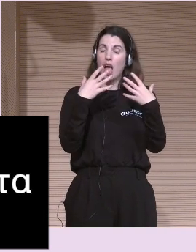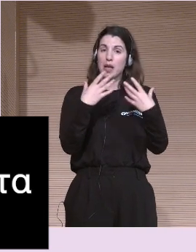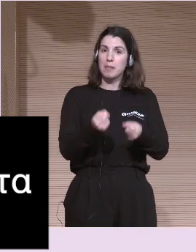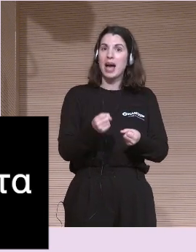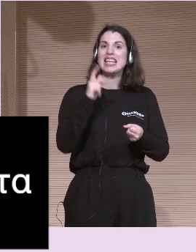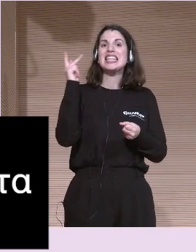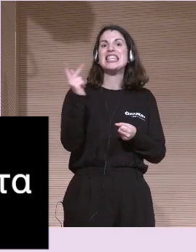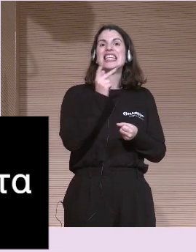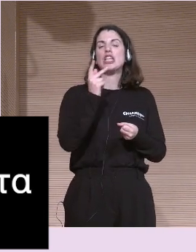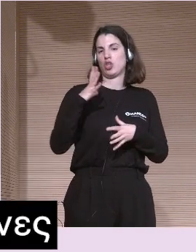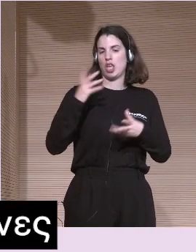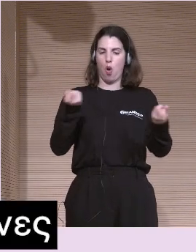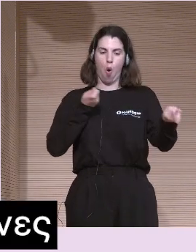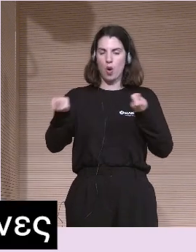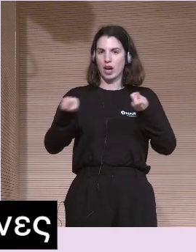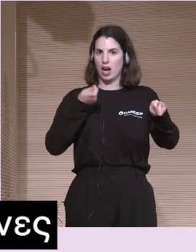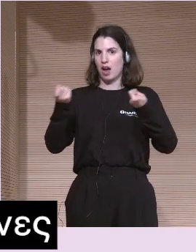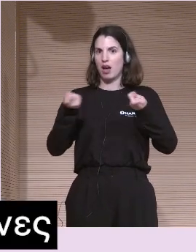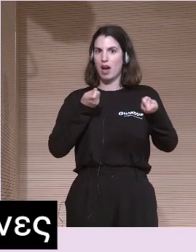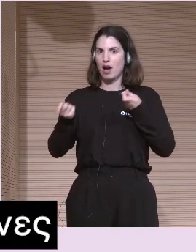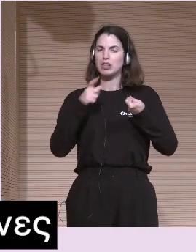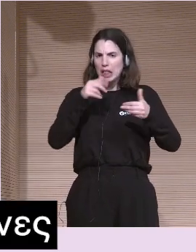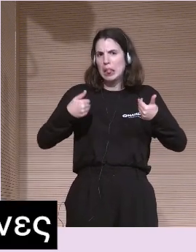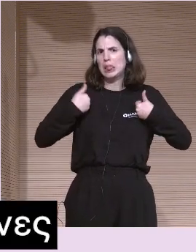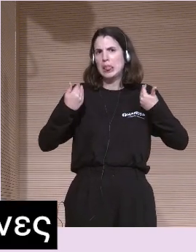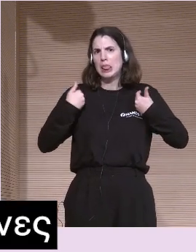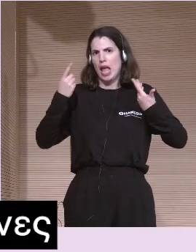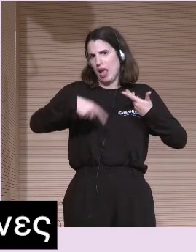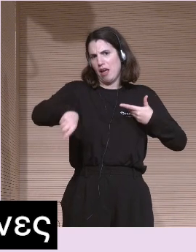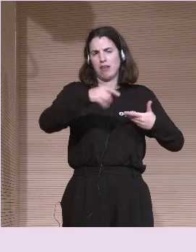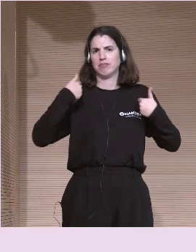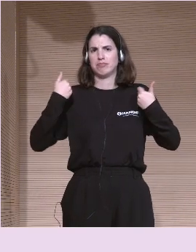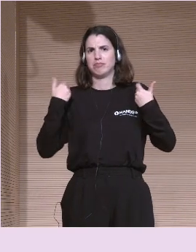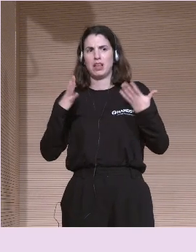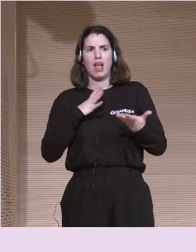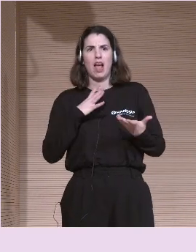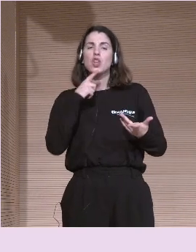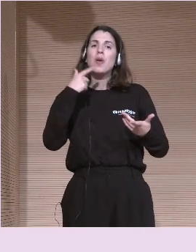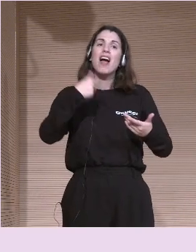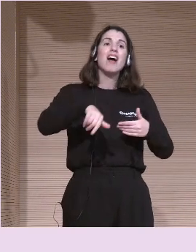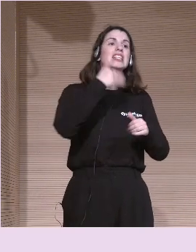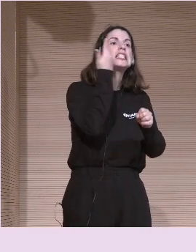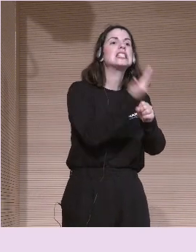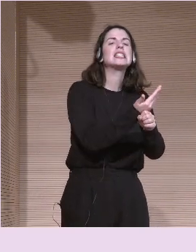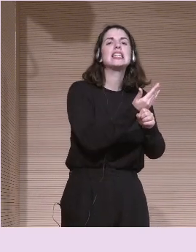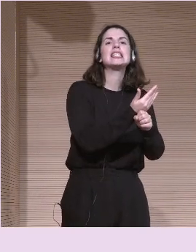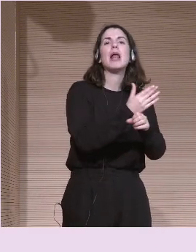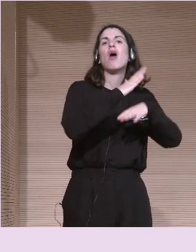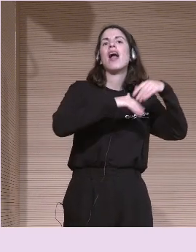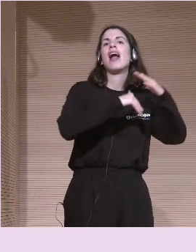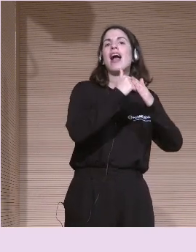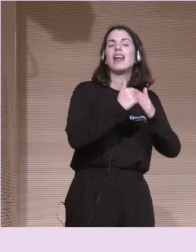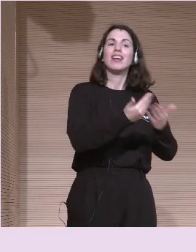them in curation. And they put out a call for local artists who wanted to show work on migration